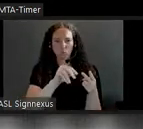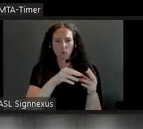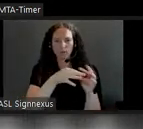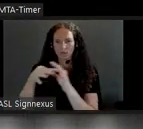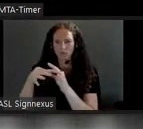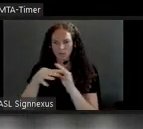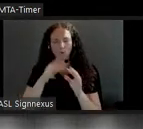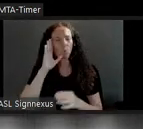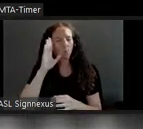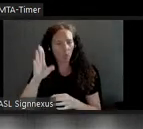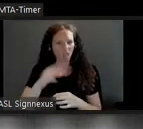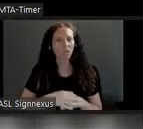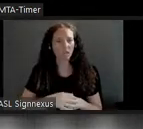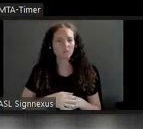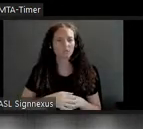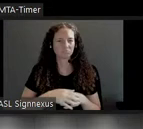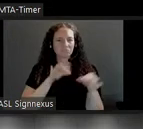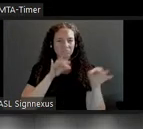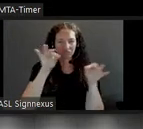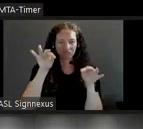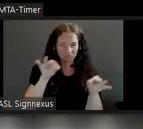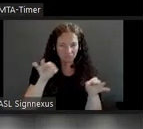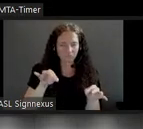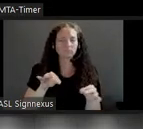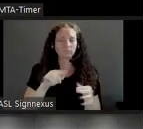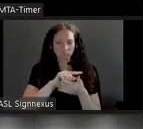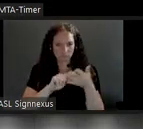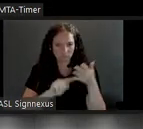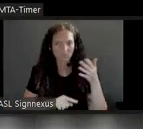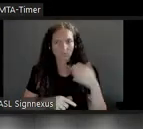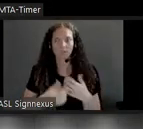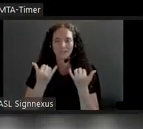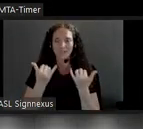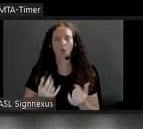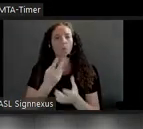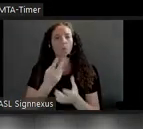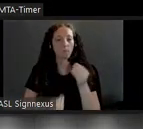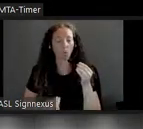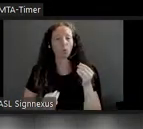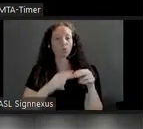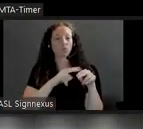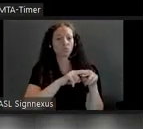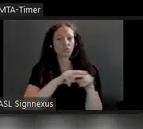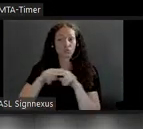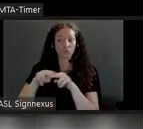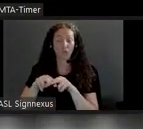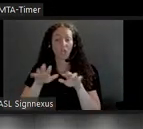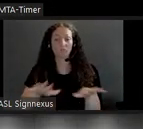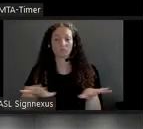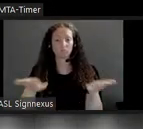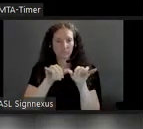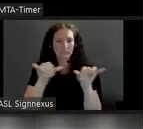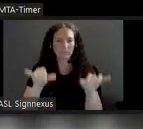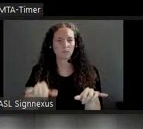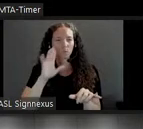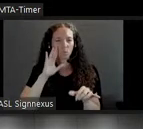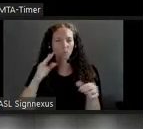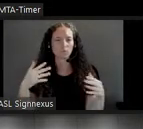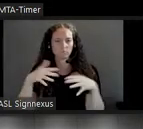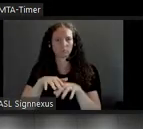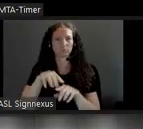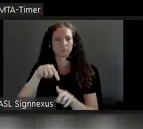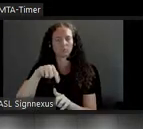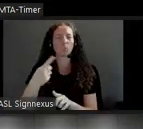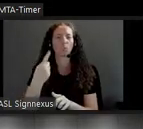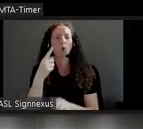region as a whole now that both of these railroads are going to be in the same terminal together. And I just want to